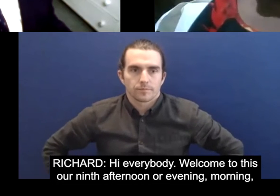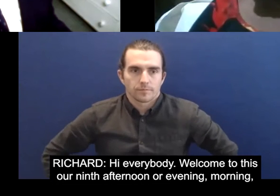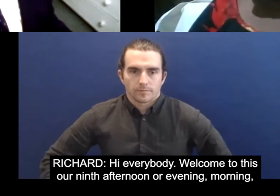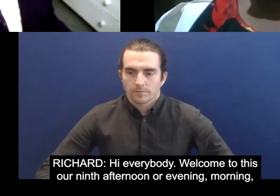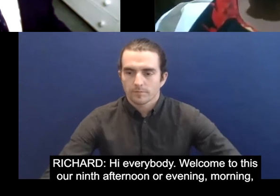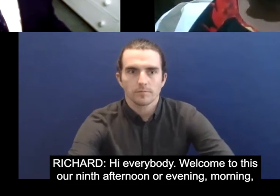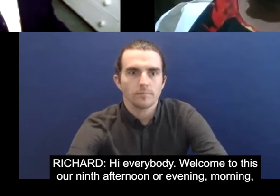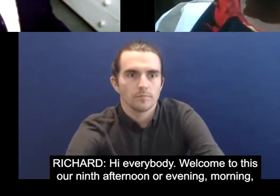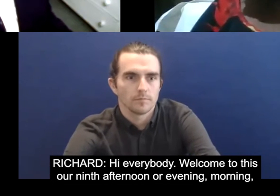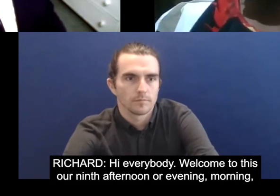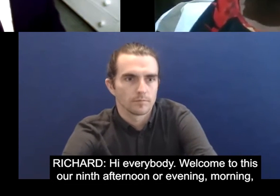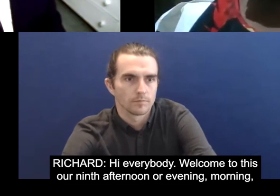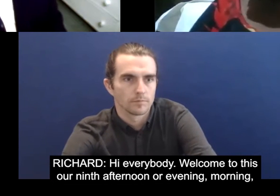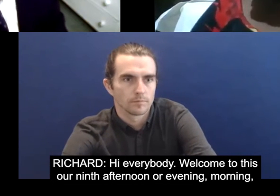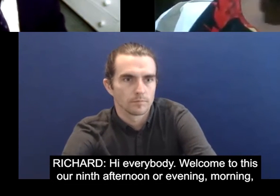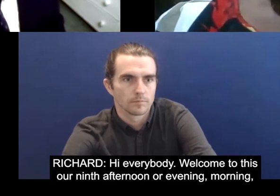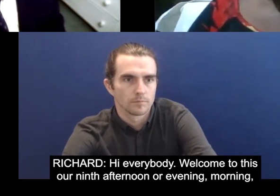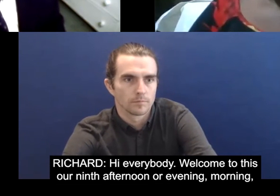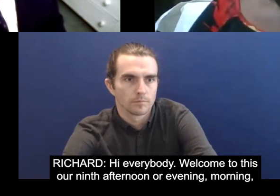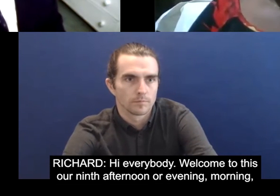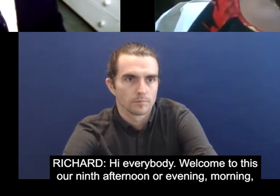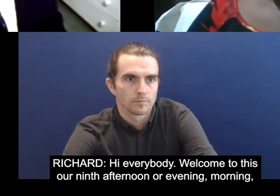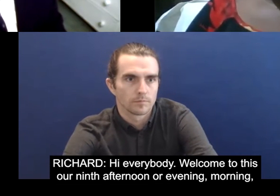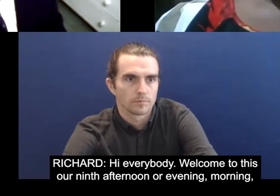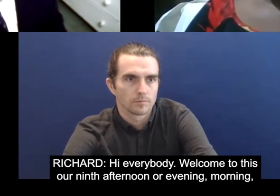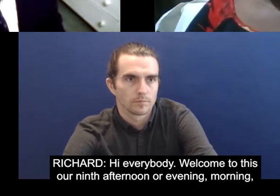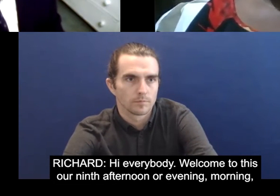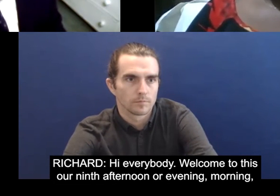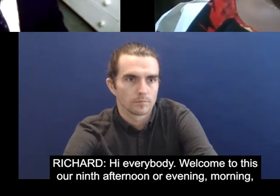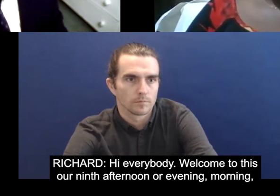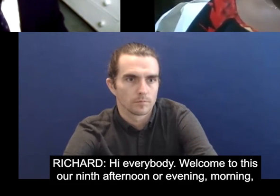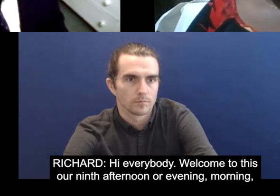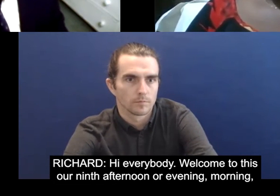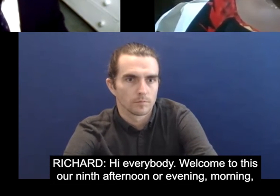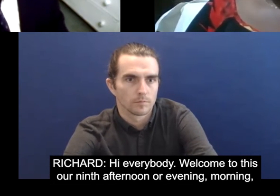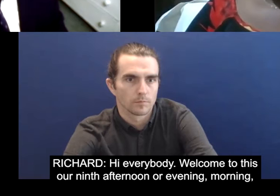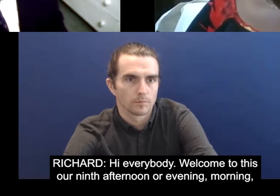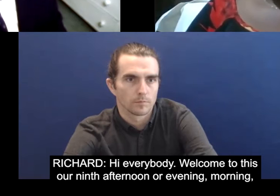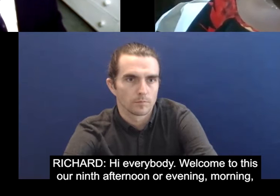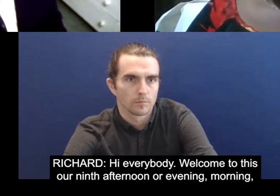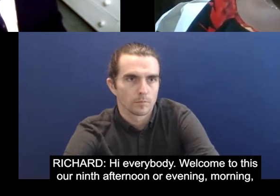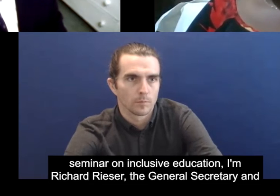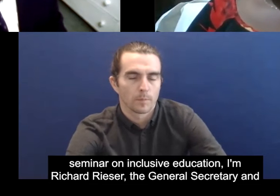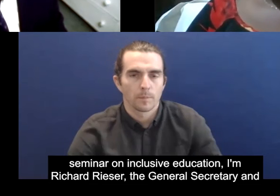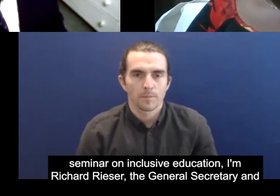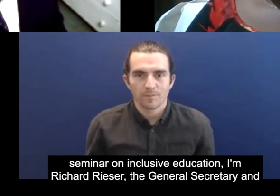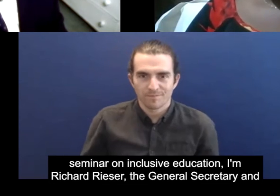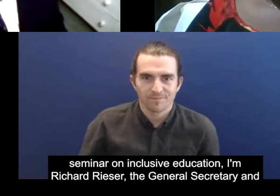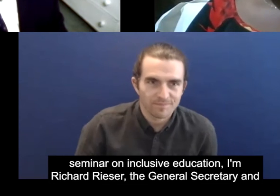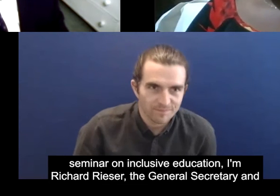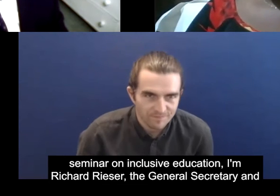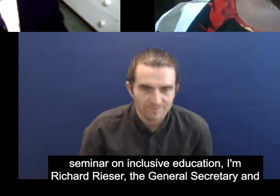everybody, and welcome to this our ninth afternoon or evening, morning